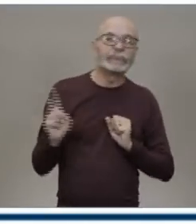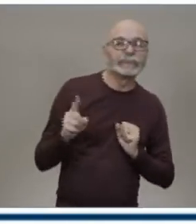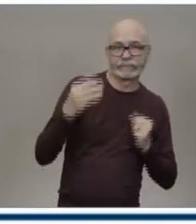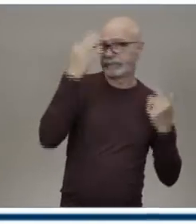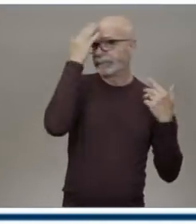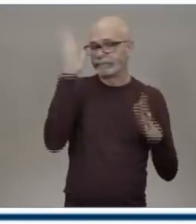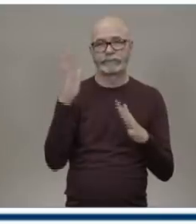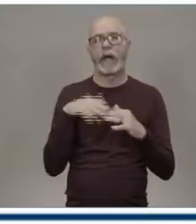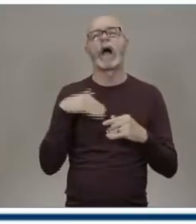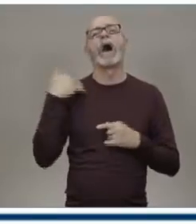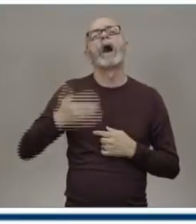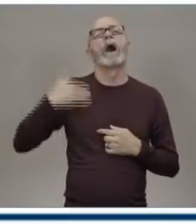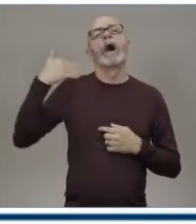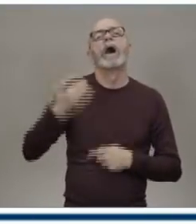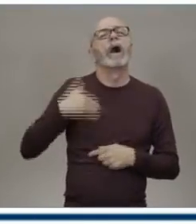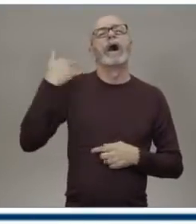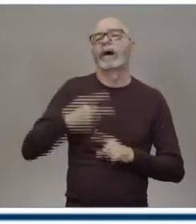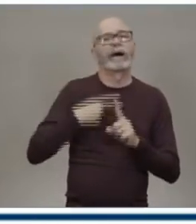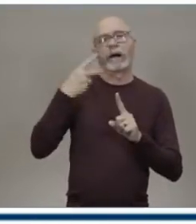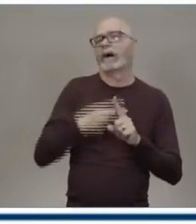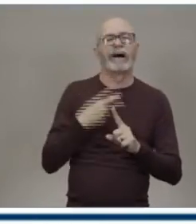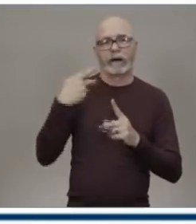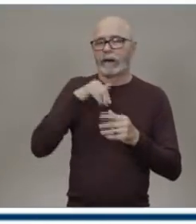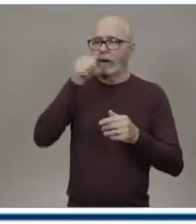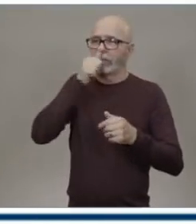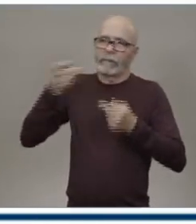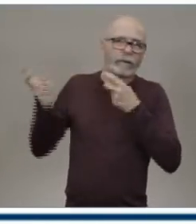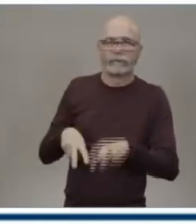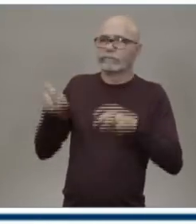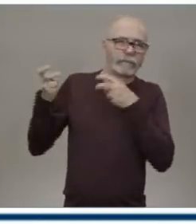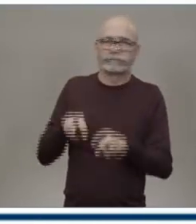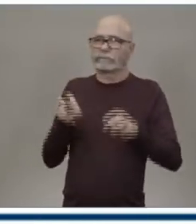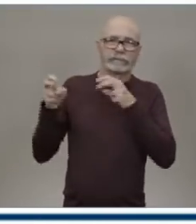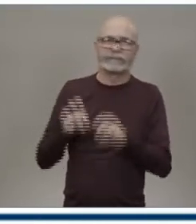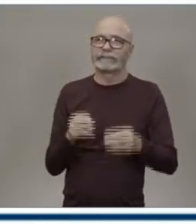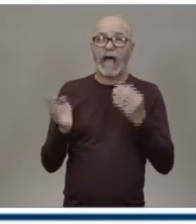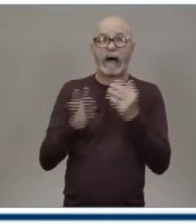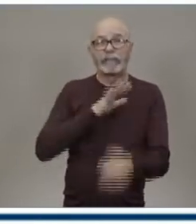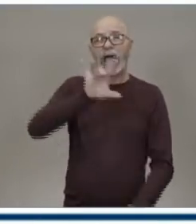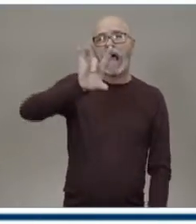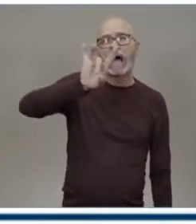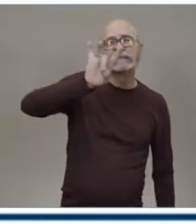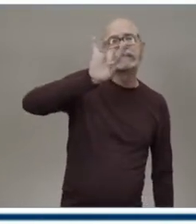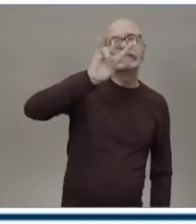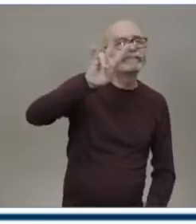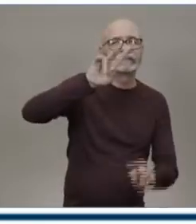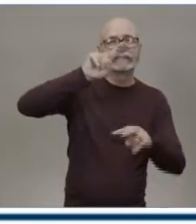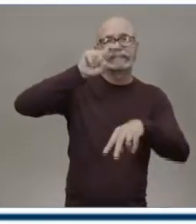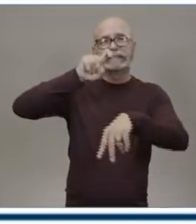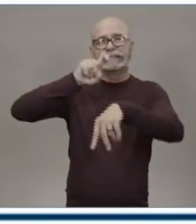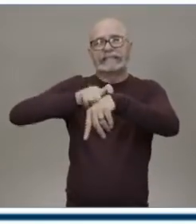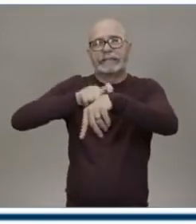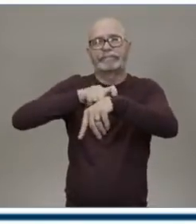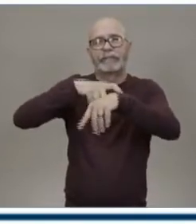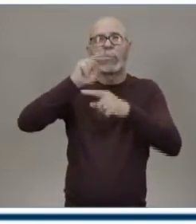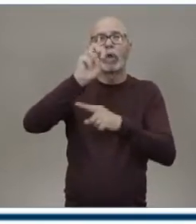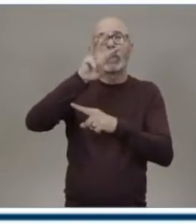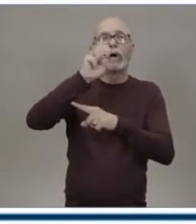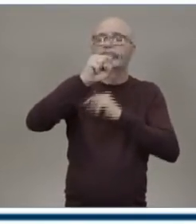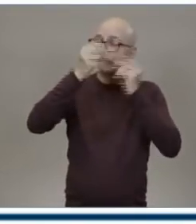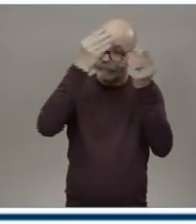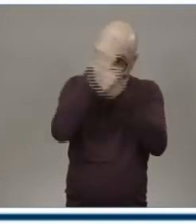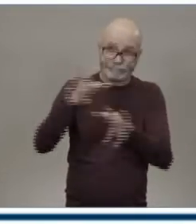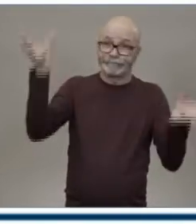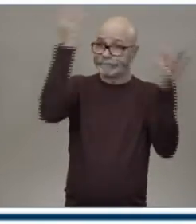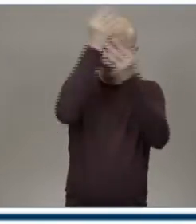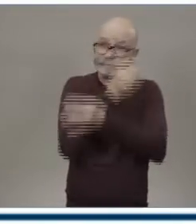have followed, the Premier and I have given a total of 87 briefings, including today's. We've done our best to be